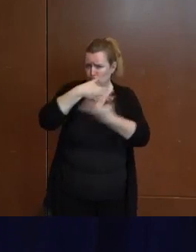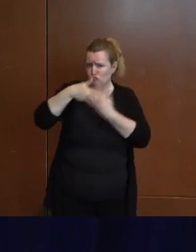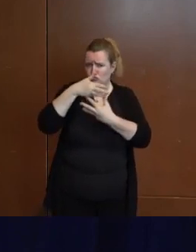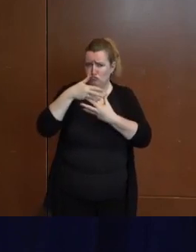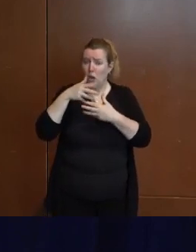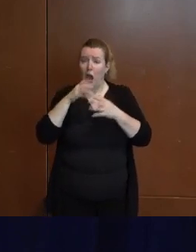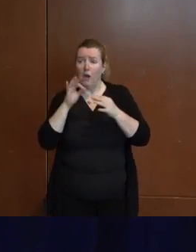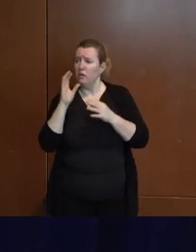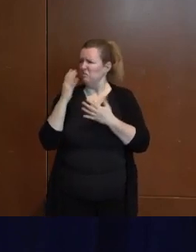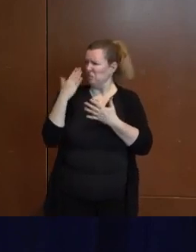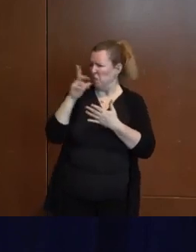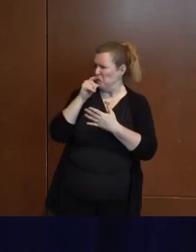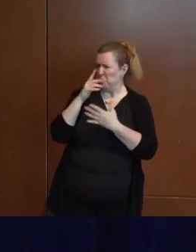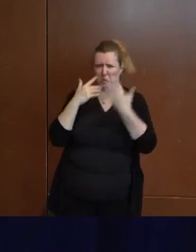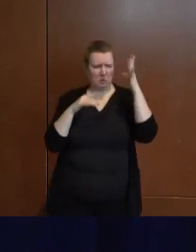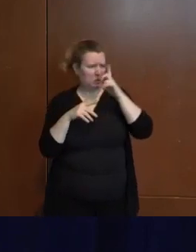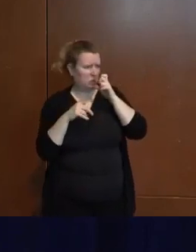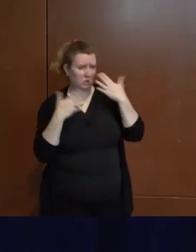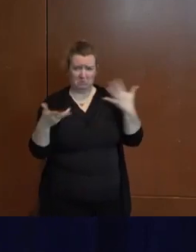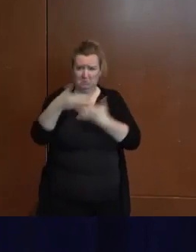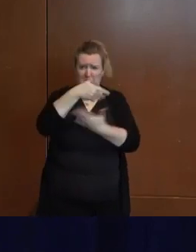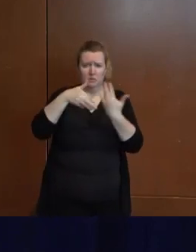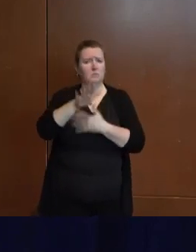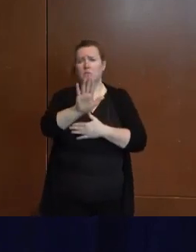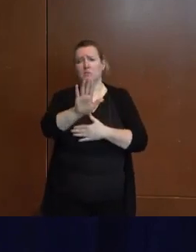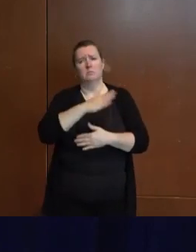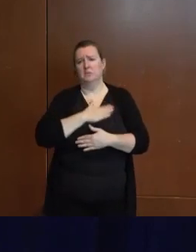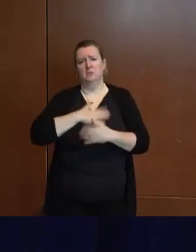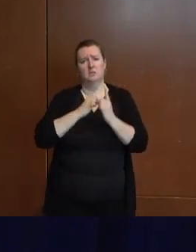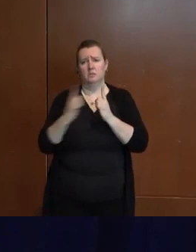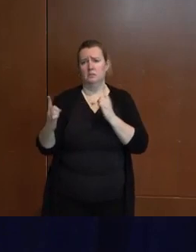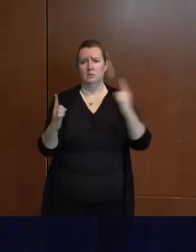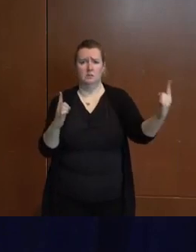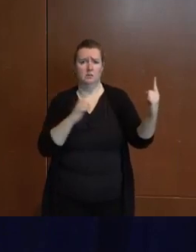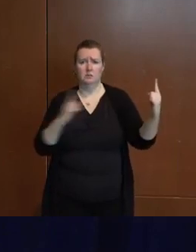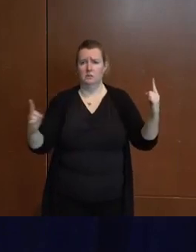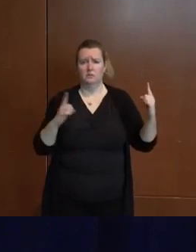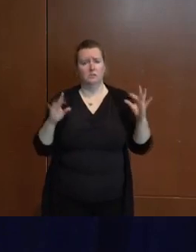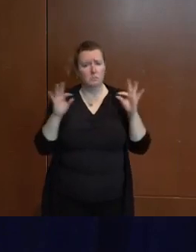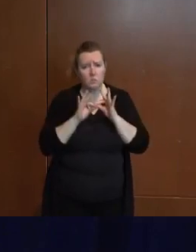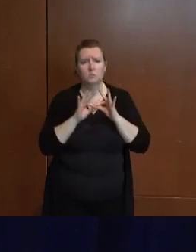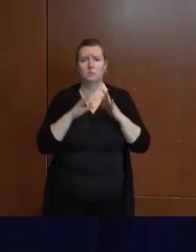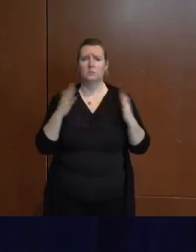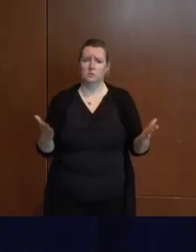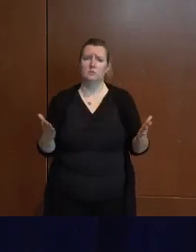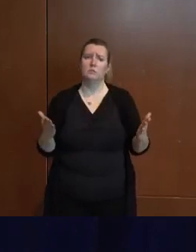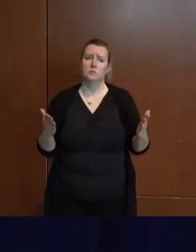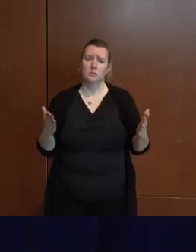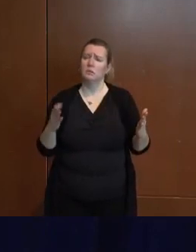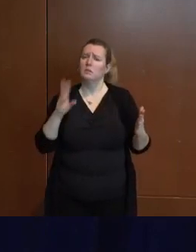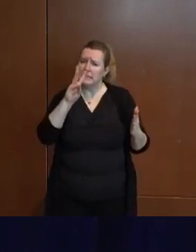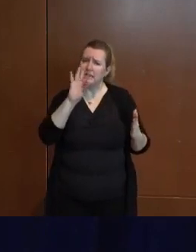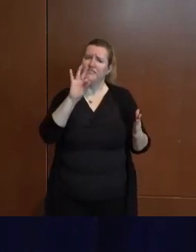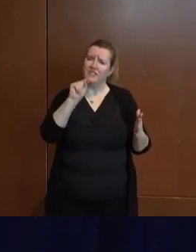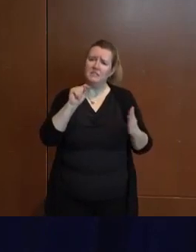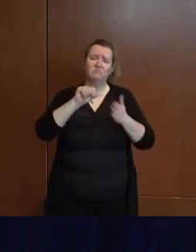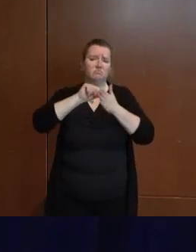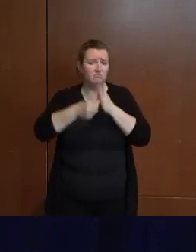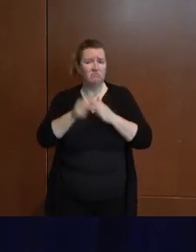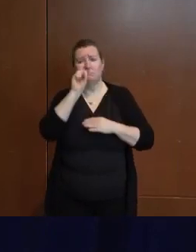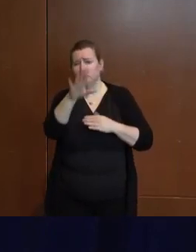is important to remain 6 feet away from each other at all times. Even if you pass others on a trail, please give